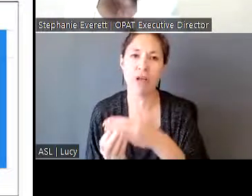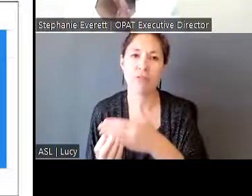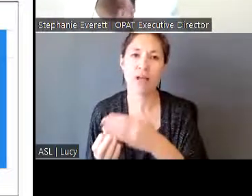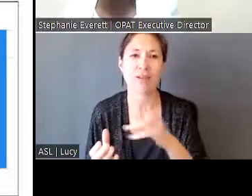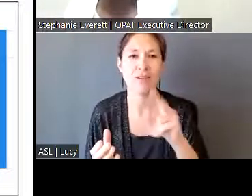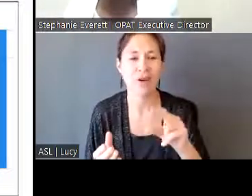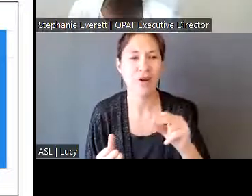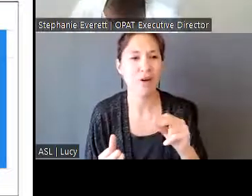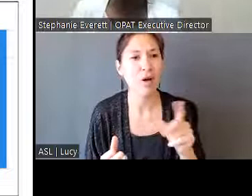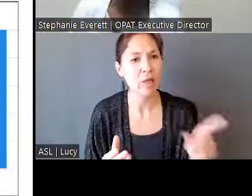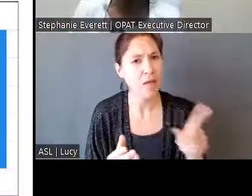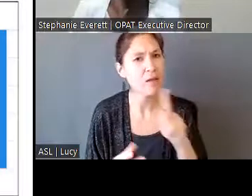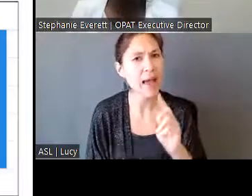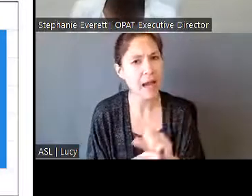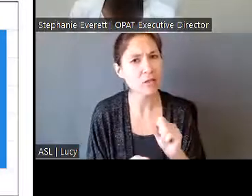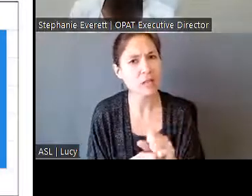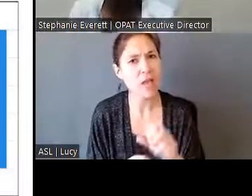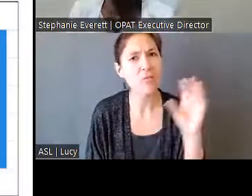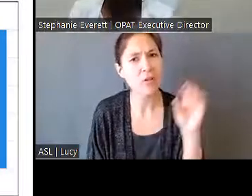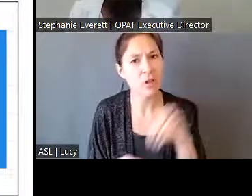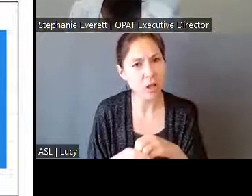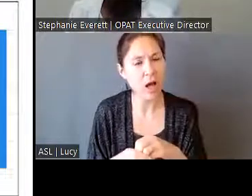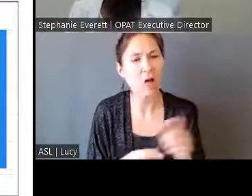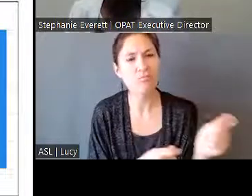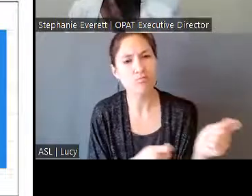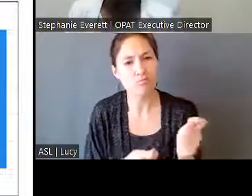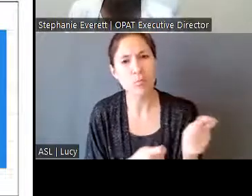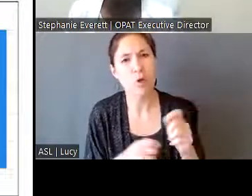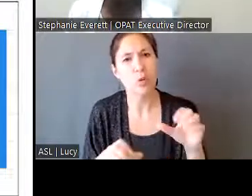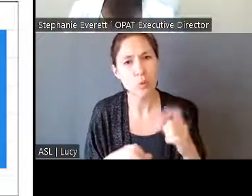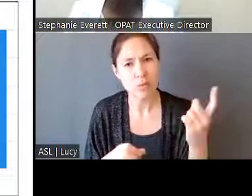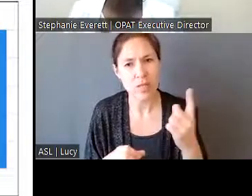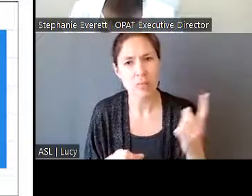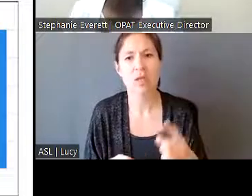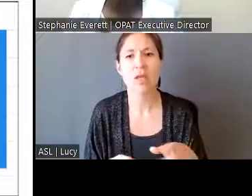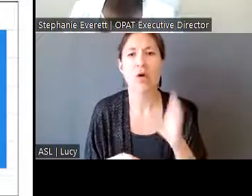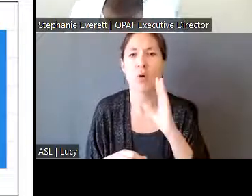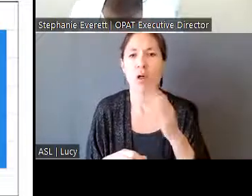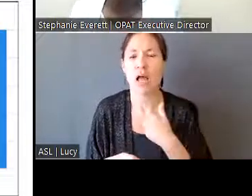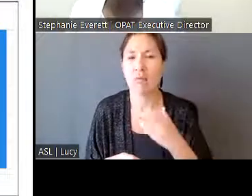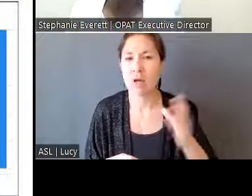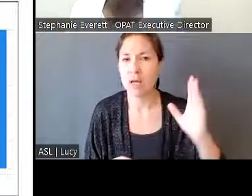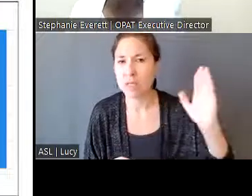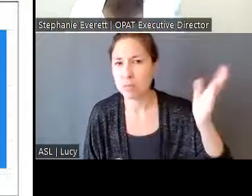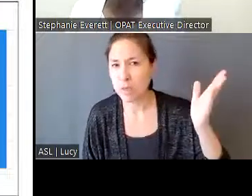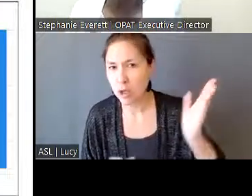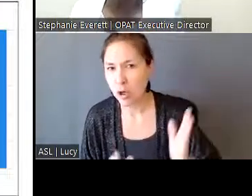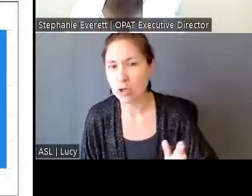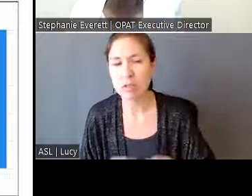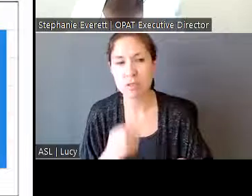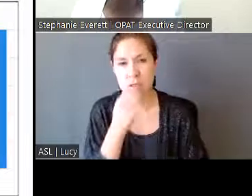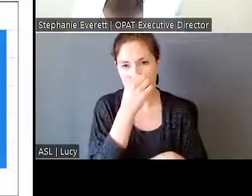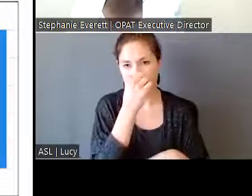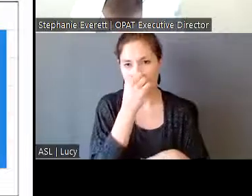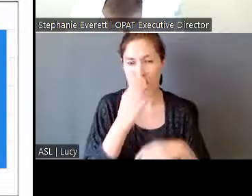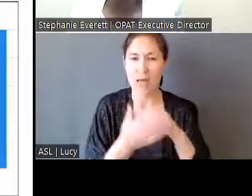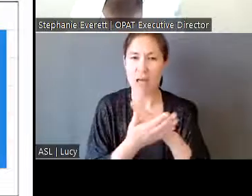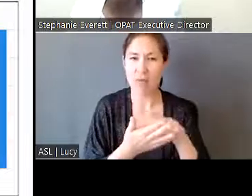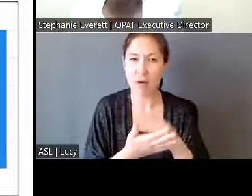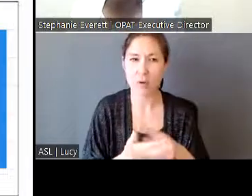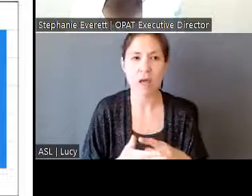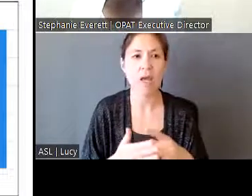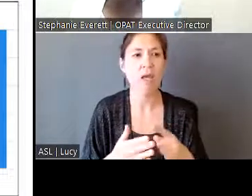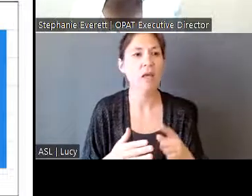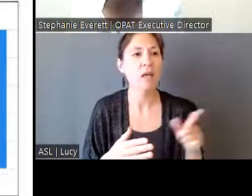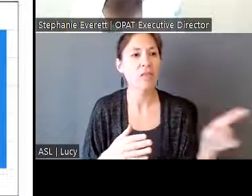Every time I see someone in the community, I'm like, you got to come in. We want to have speakers in every week. We want to make sure that they know who's in our community, what